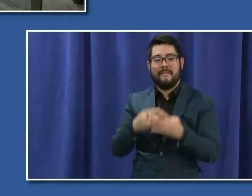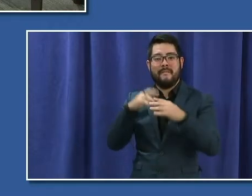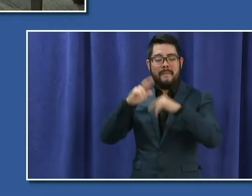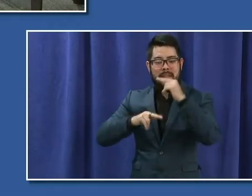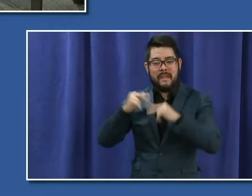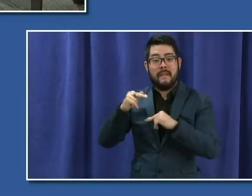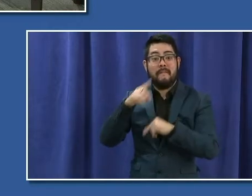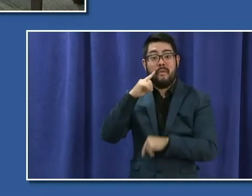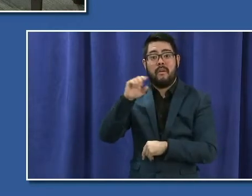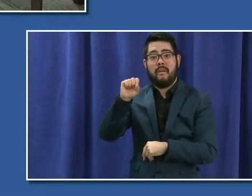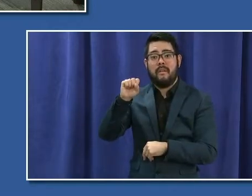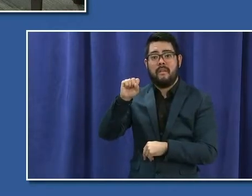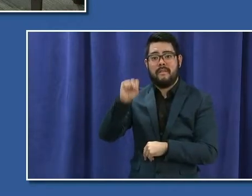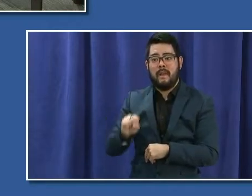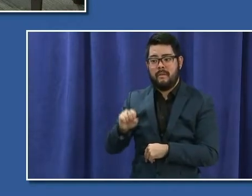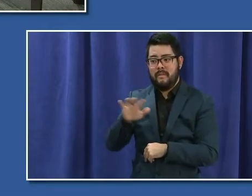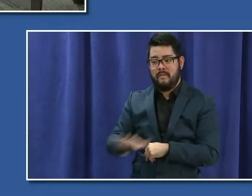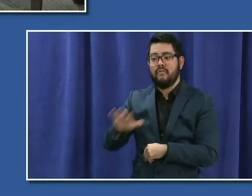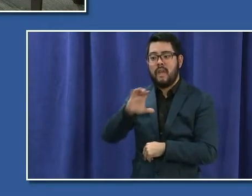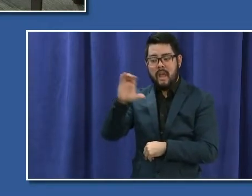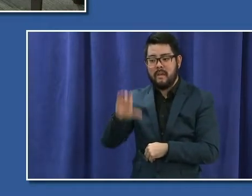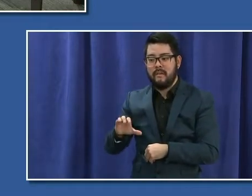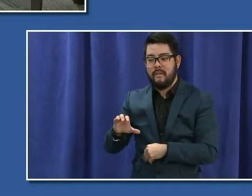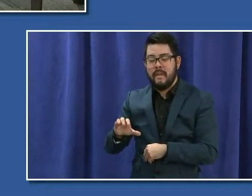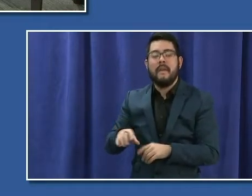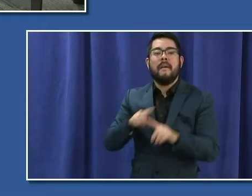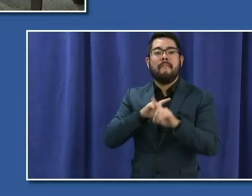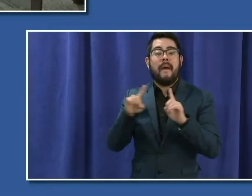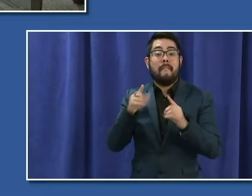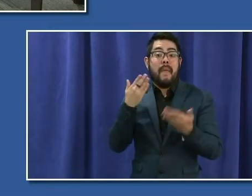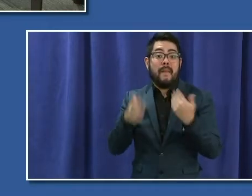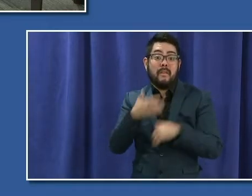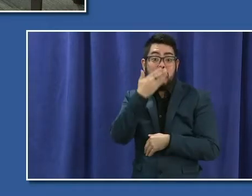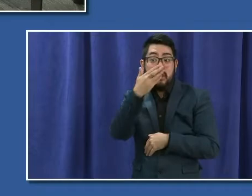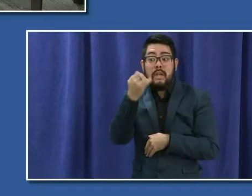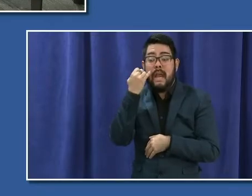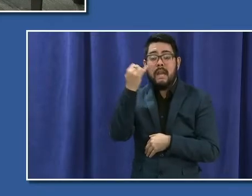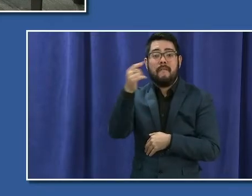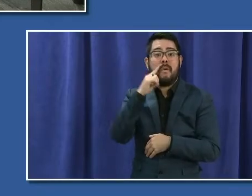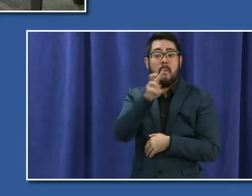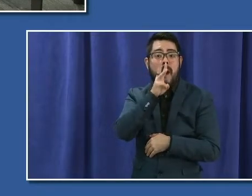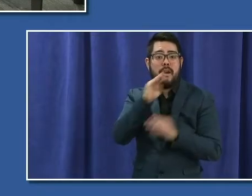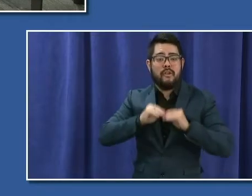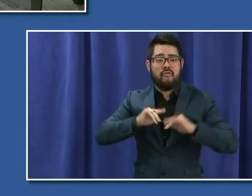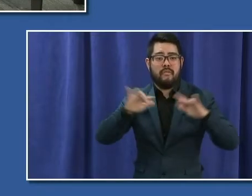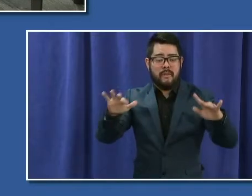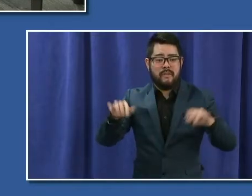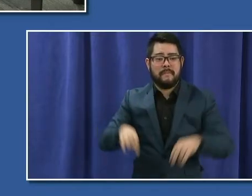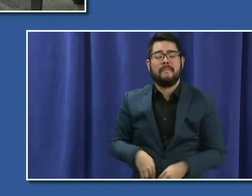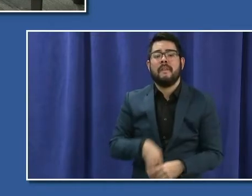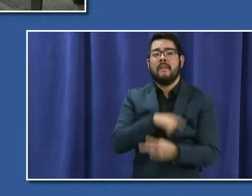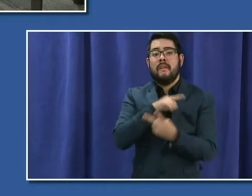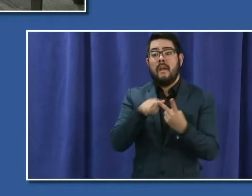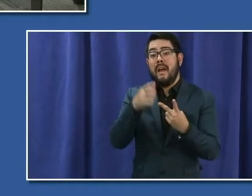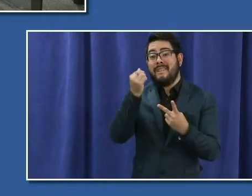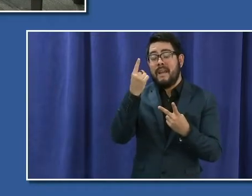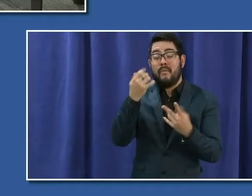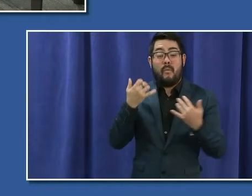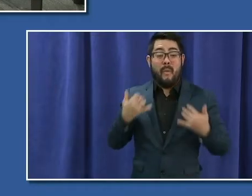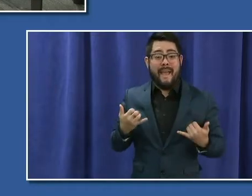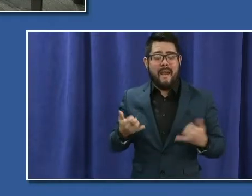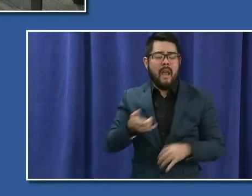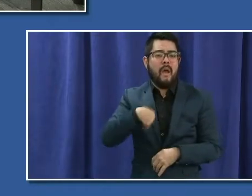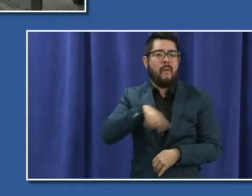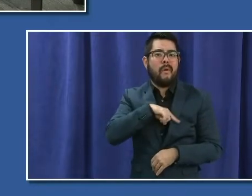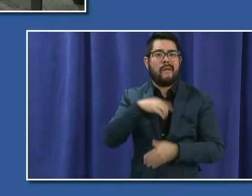happen depending on what the regionality plan is for water distribution. The Sawyer plant out south has the capability right now. We're